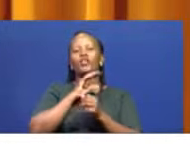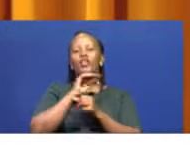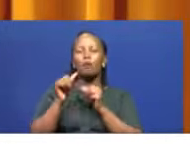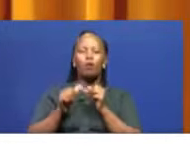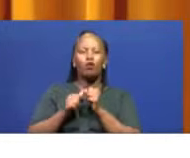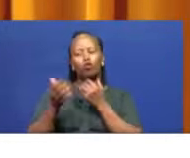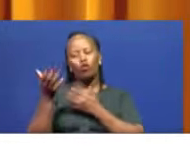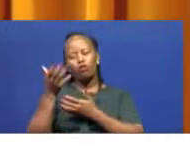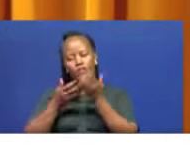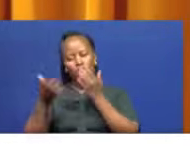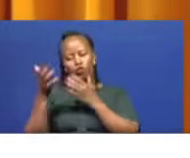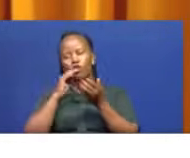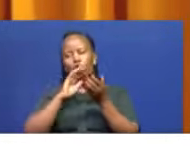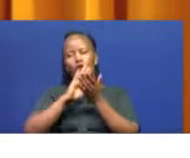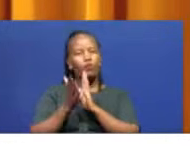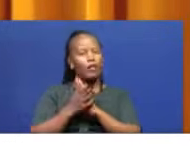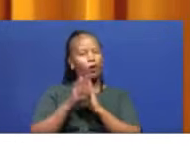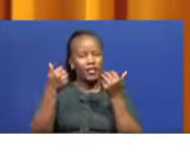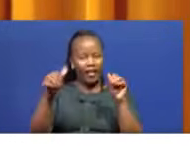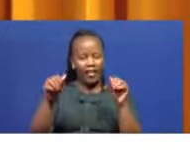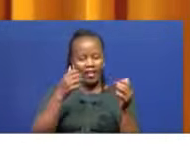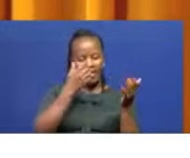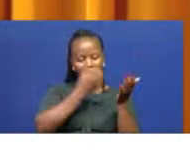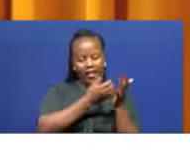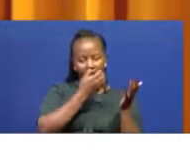conversations without providing any proof.